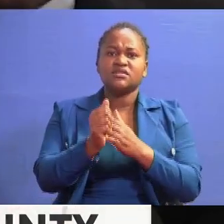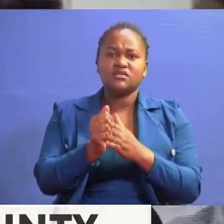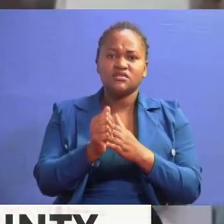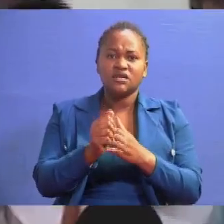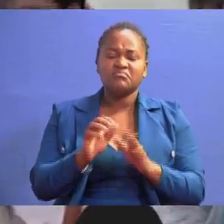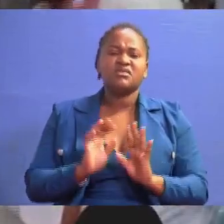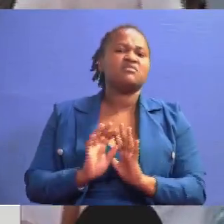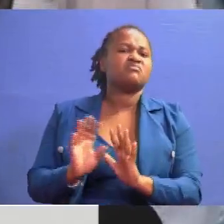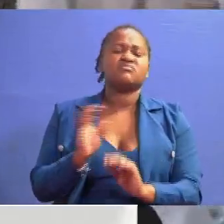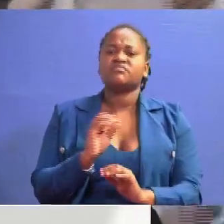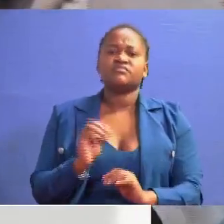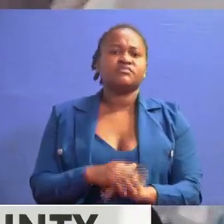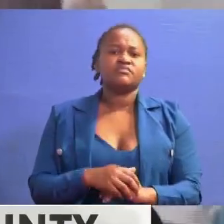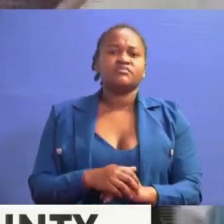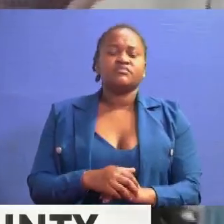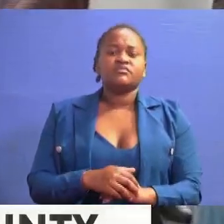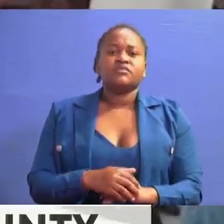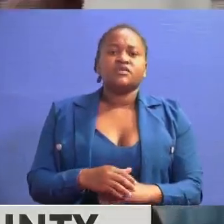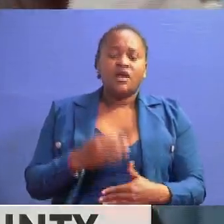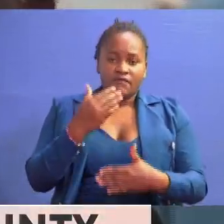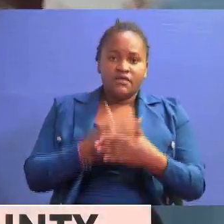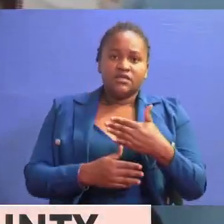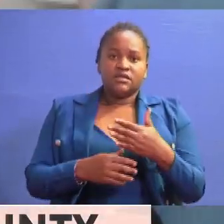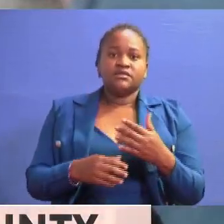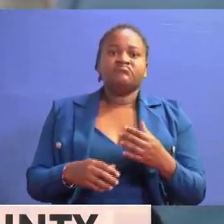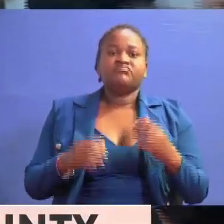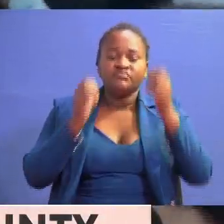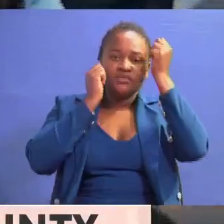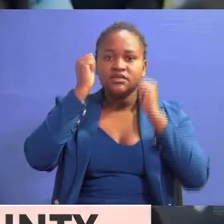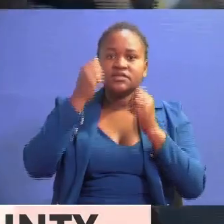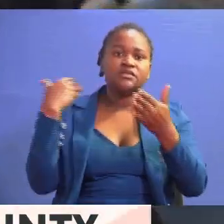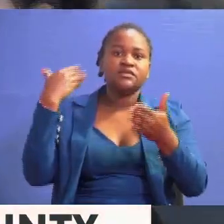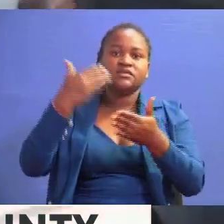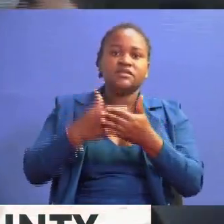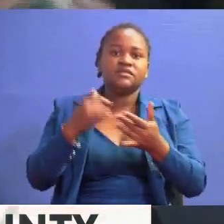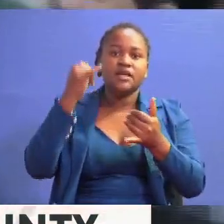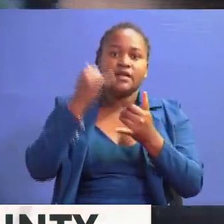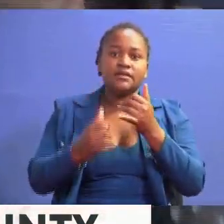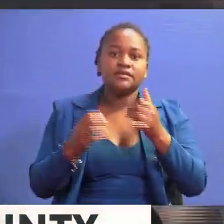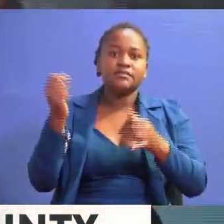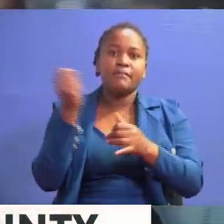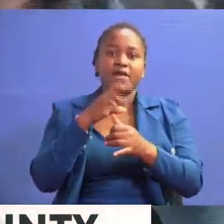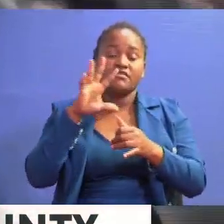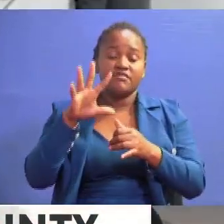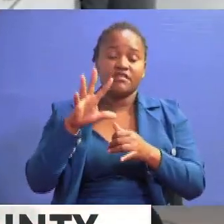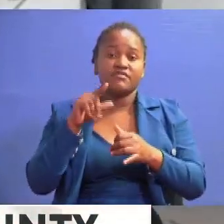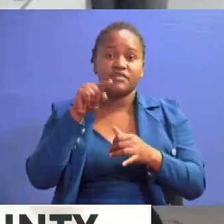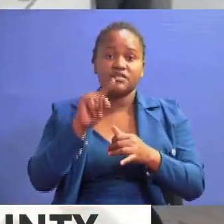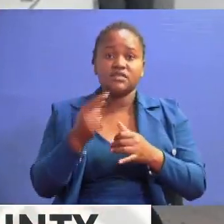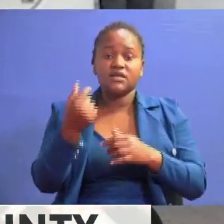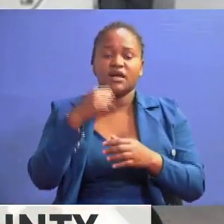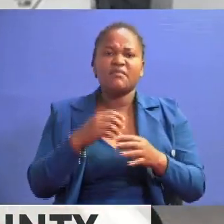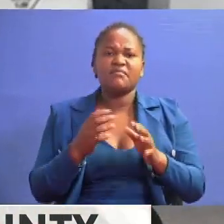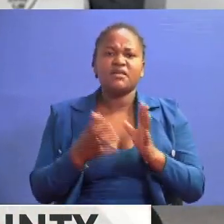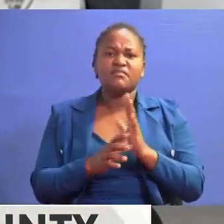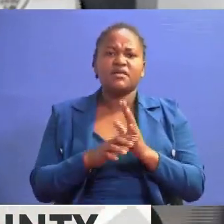been rejected. PTI has been facing a military-backed crackdown since last May, when the former premier's supporters stormed sensitive